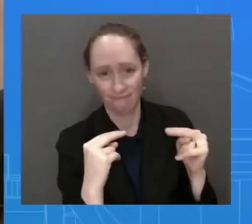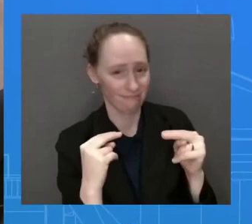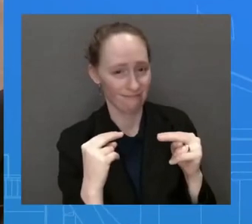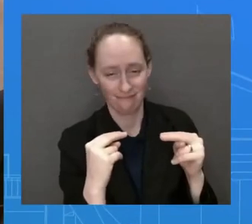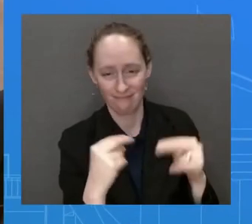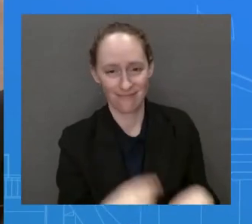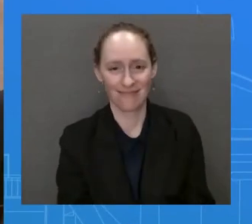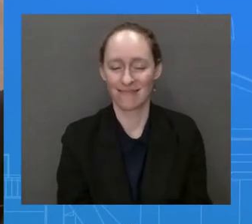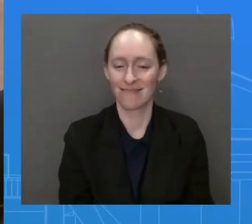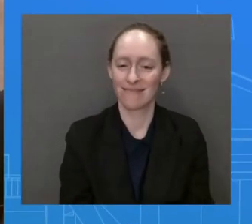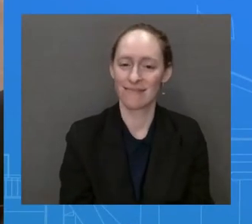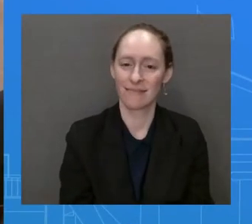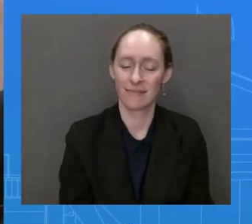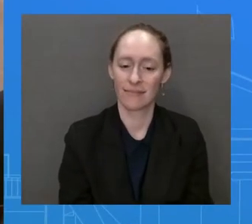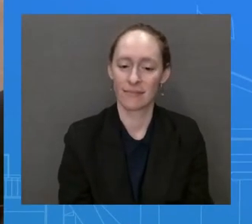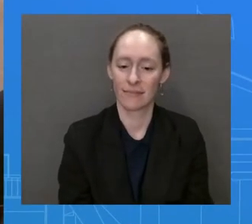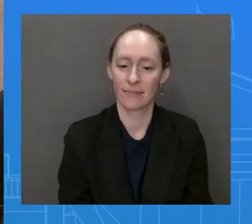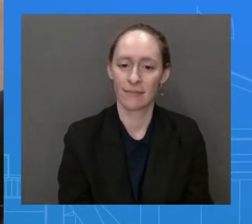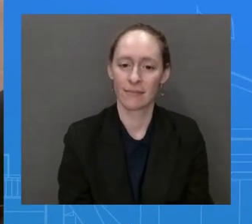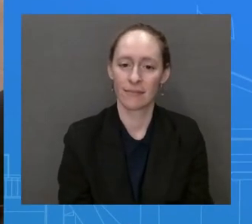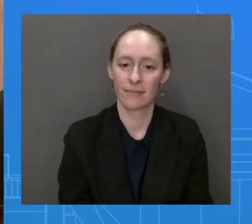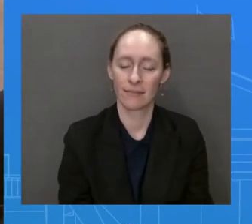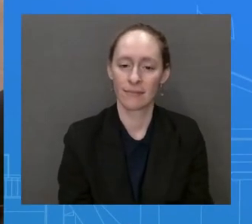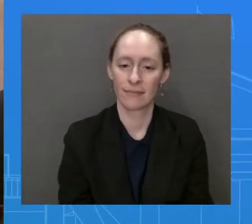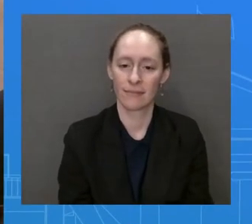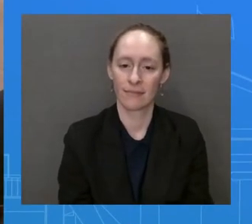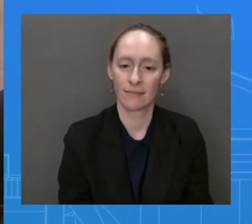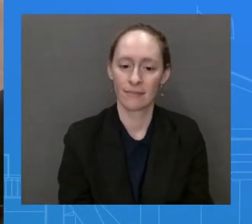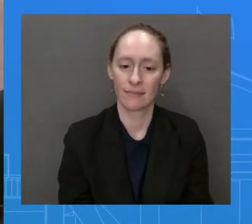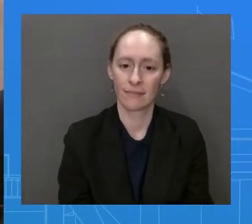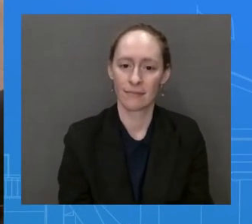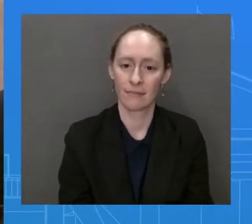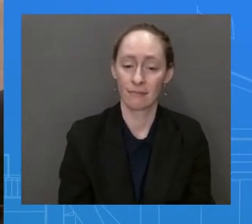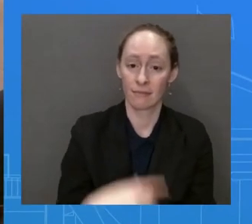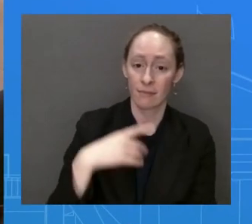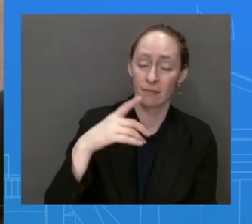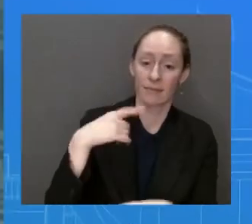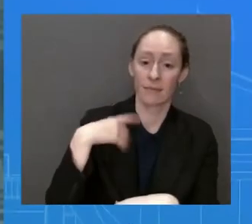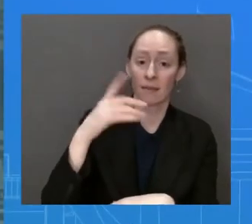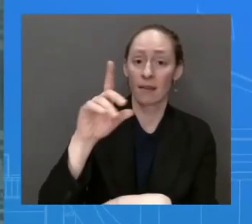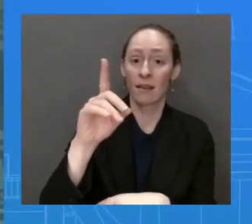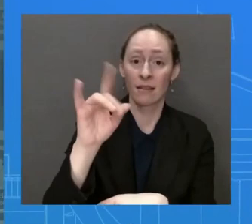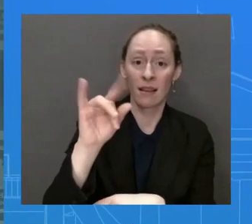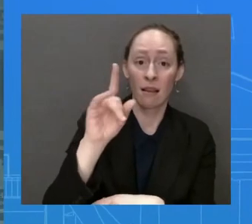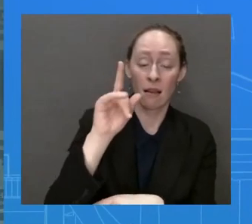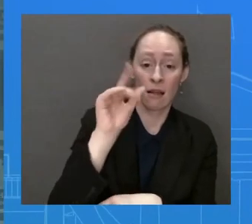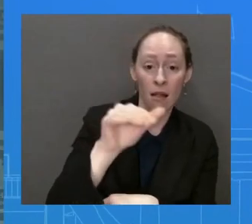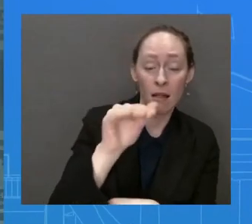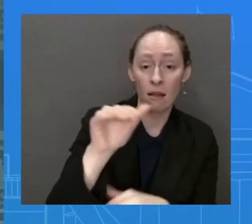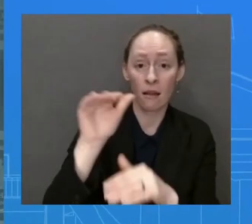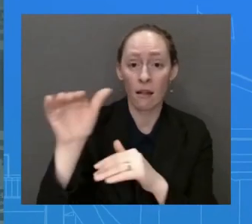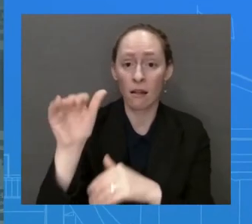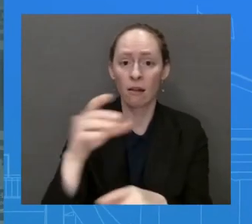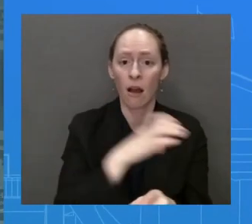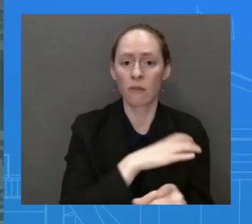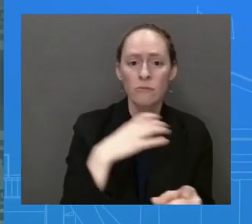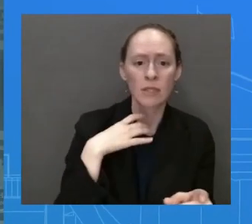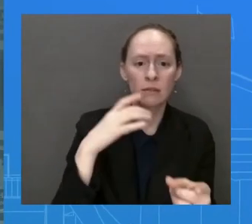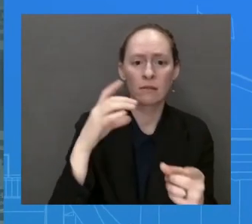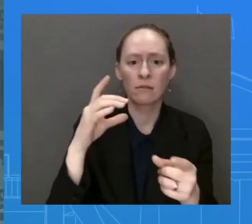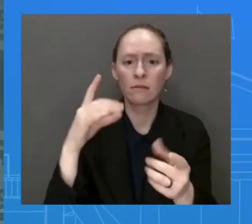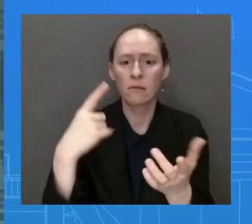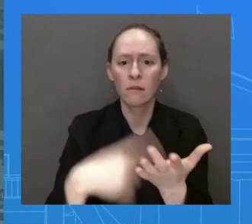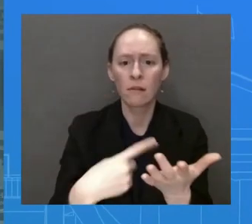Calls to Congress and all? Is this a Ledge Affairs thing, or is it entirely Congress? I mean, I've said that our Office of Ledge Affairs has been in touch with the